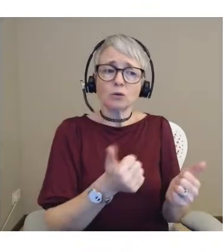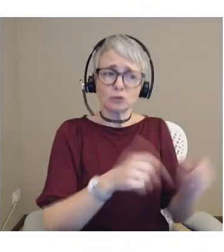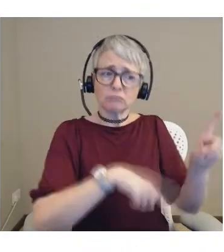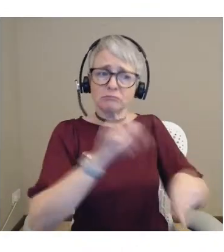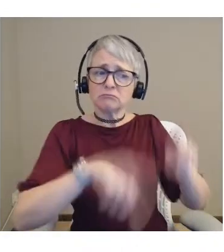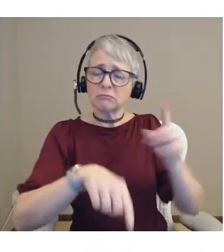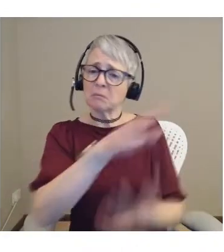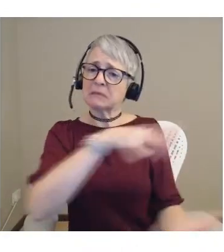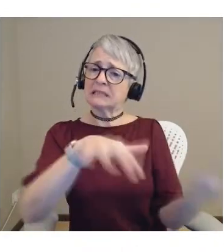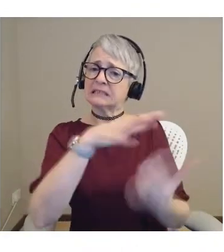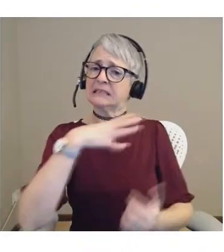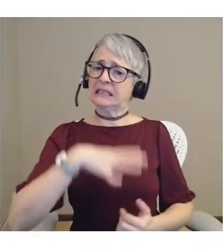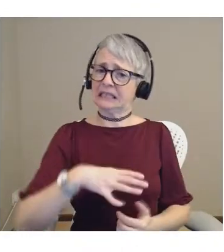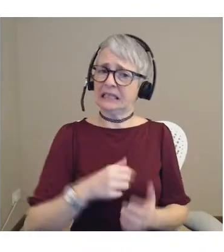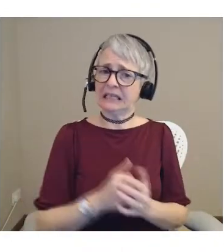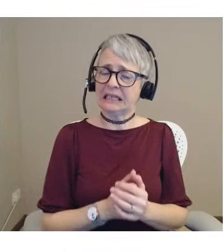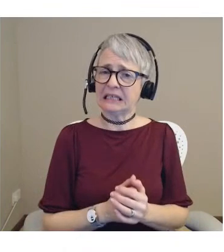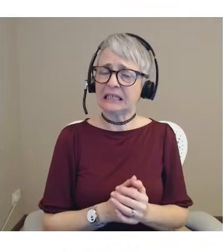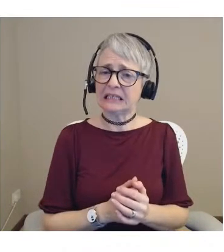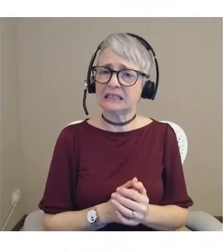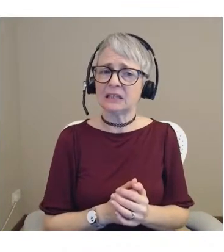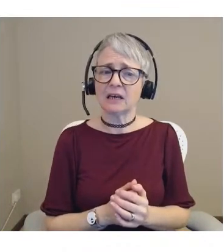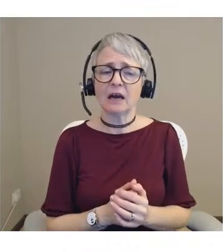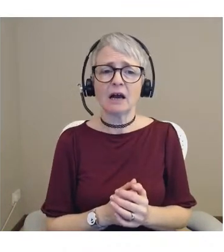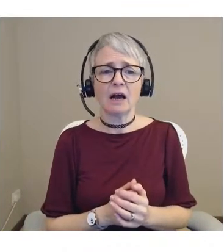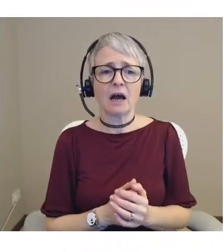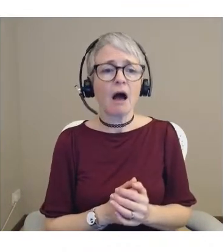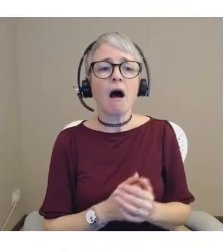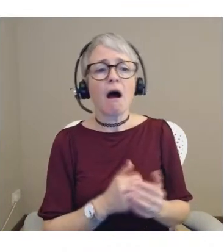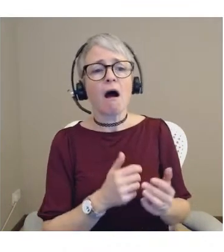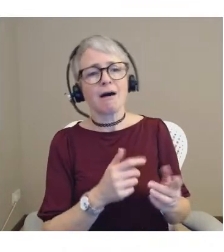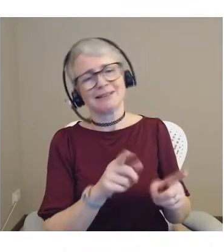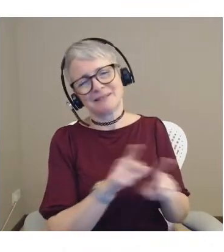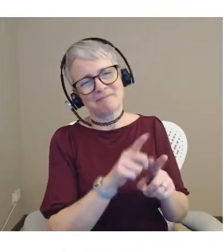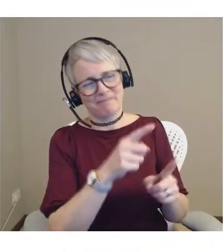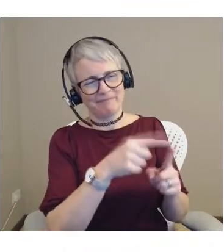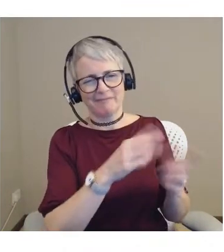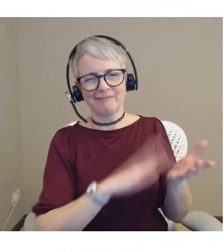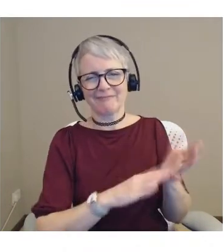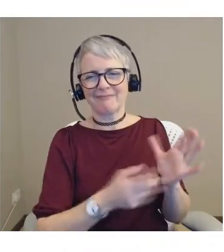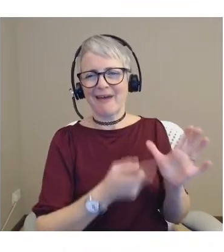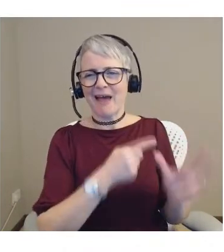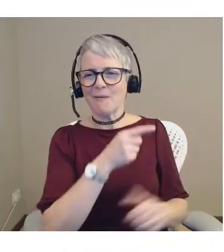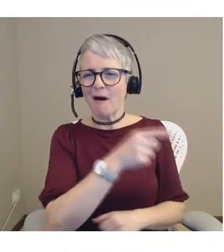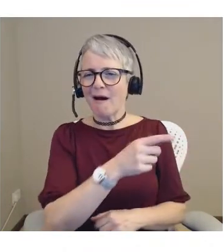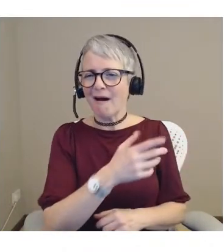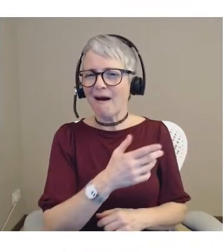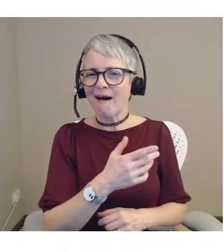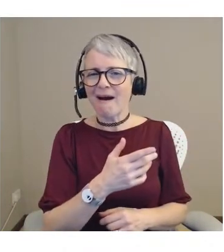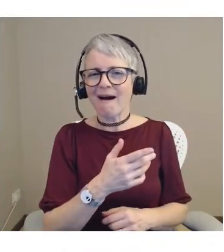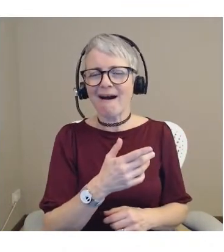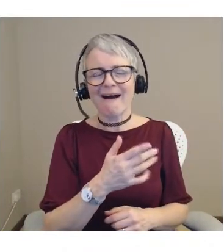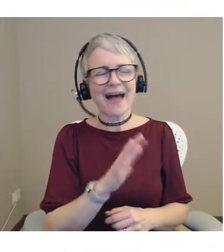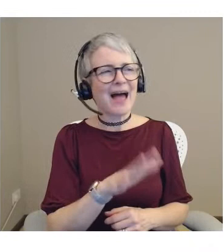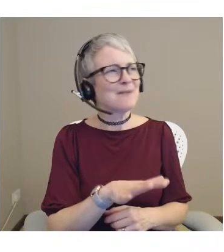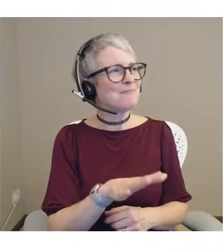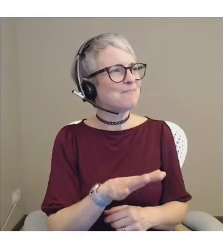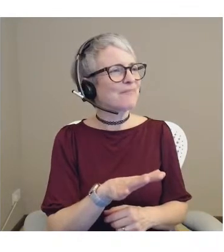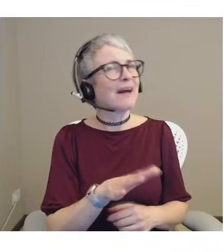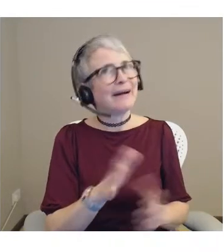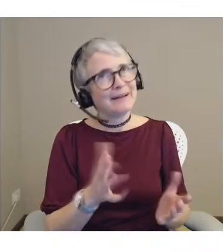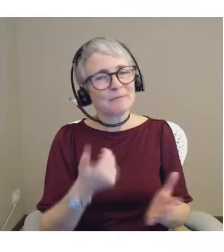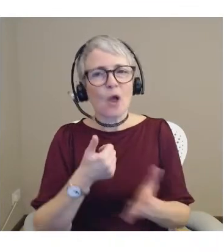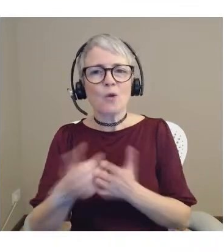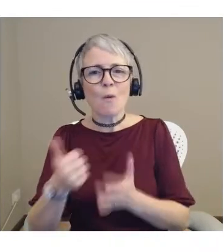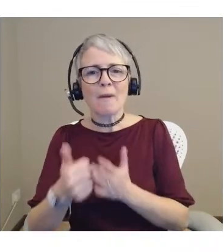Again, I think sort of echoing what Emma said. So normally when within government we're setting up a